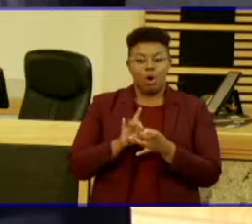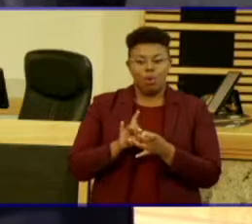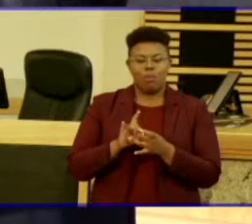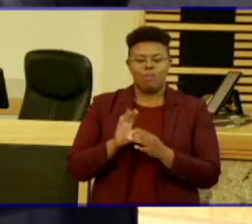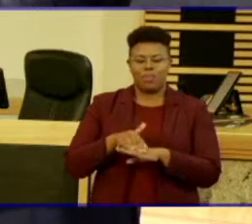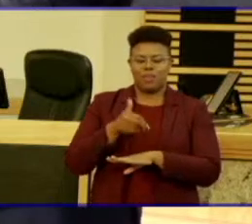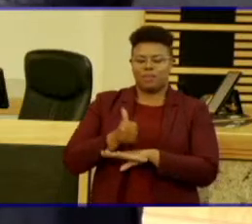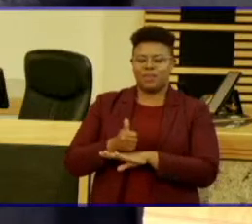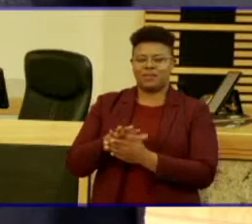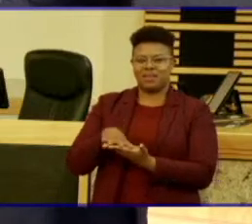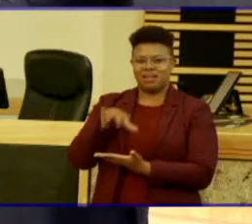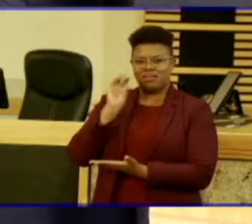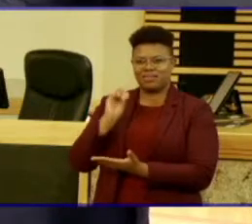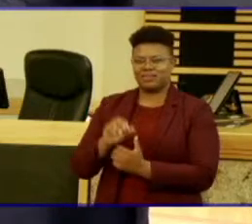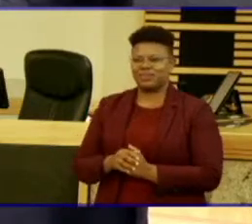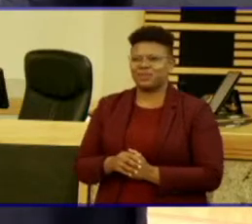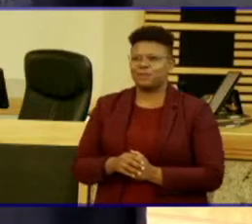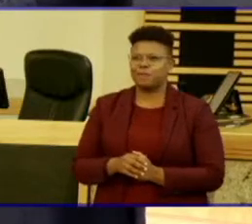learning.